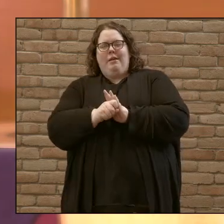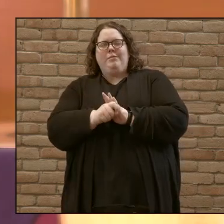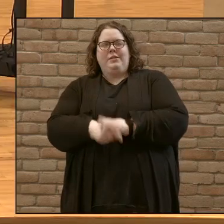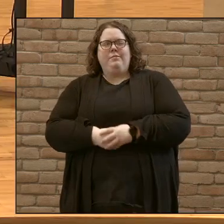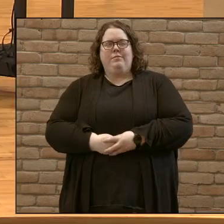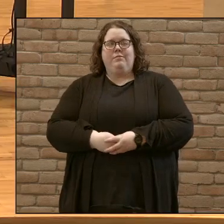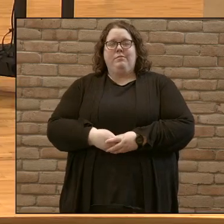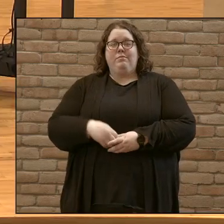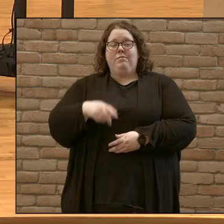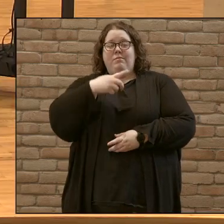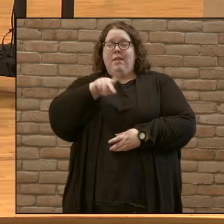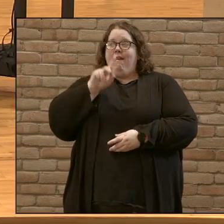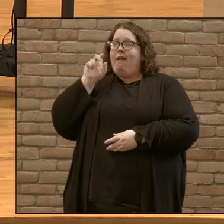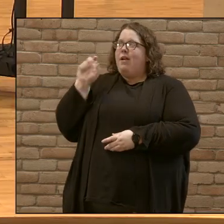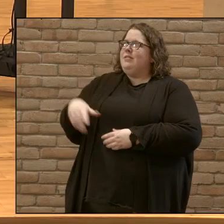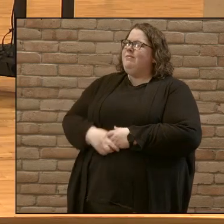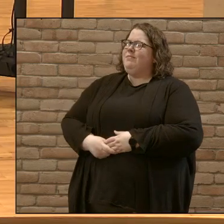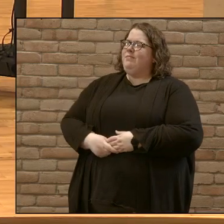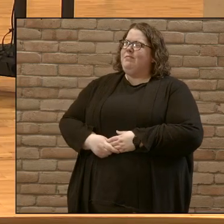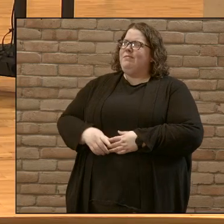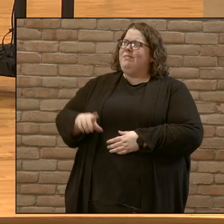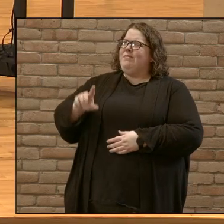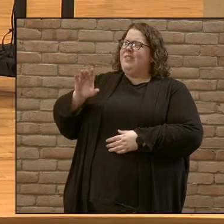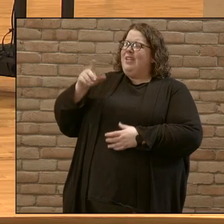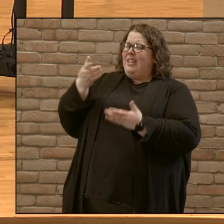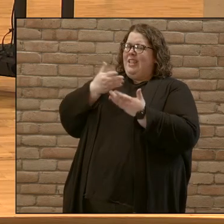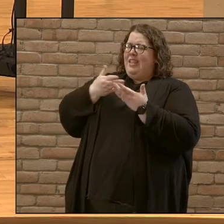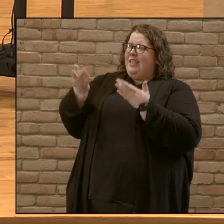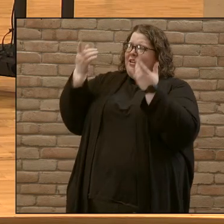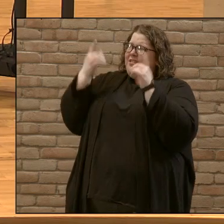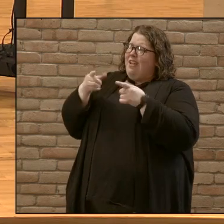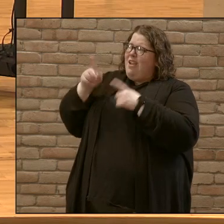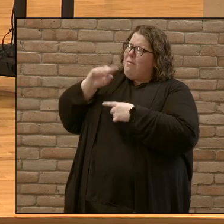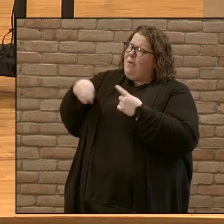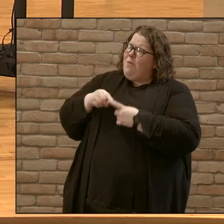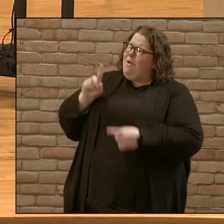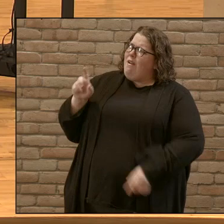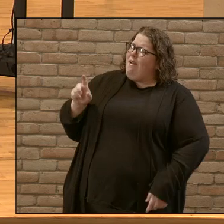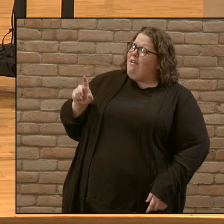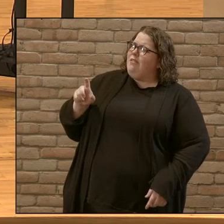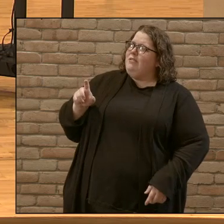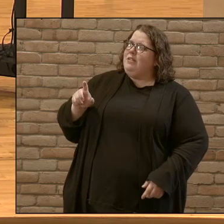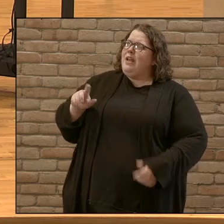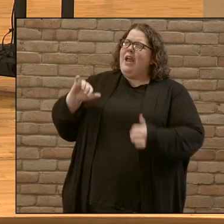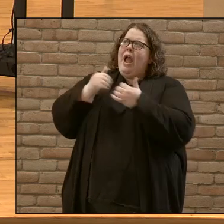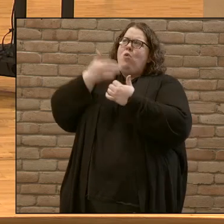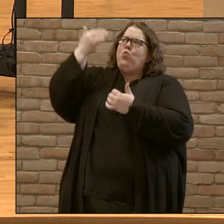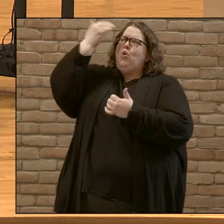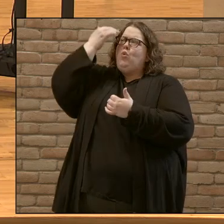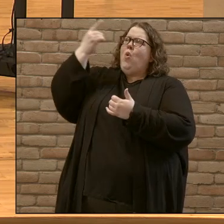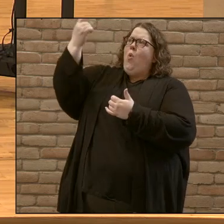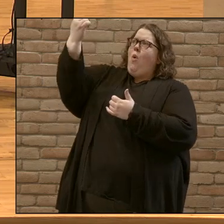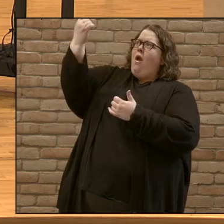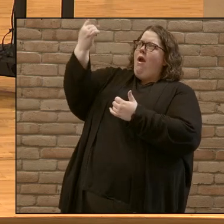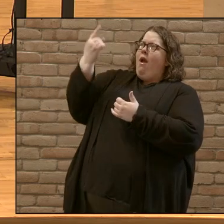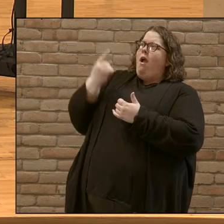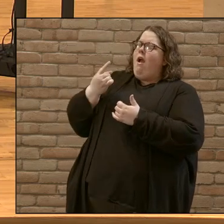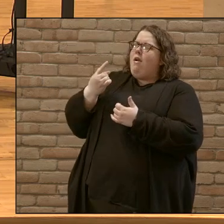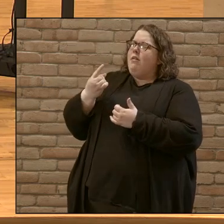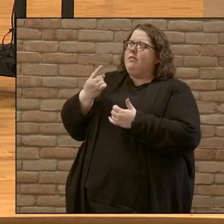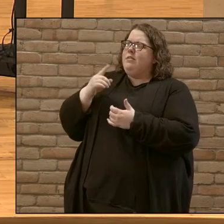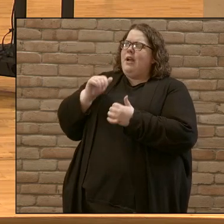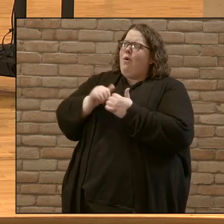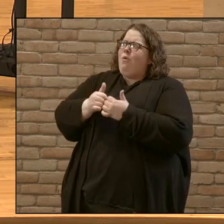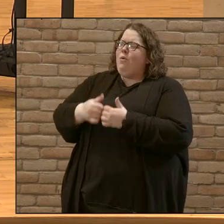this, when will all these things happen? What will be the sign of your return and the end of the age? In other